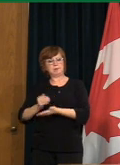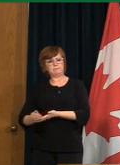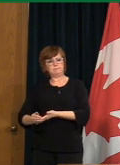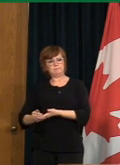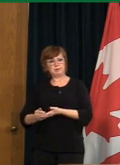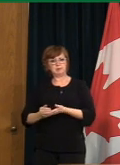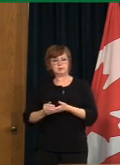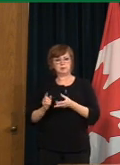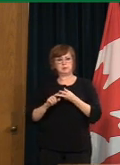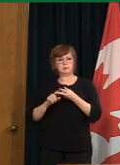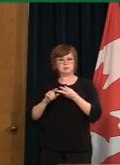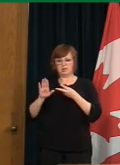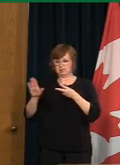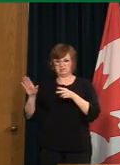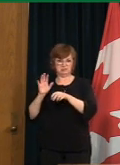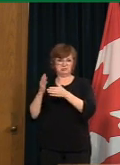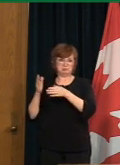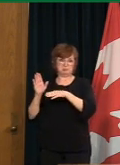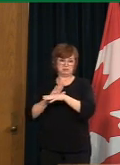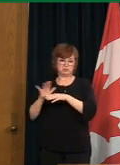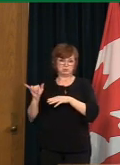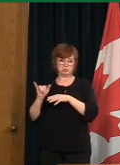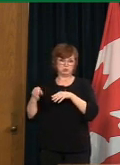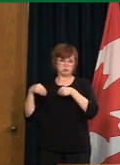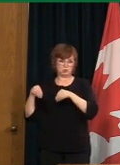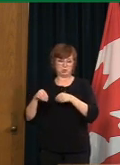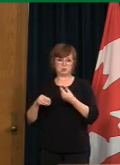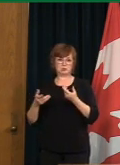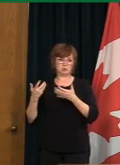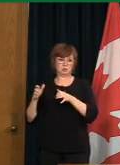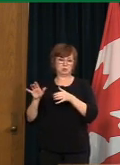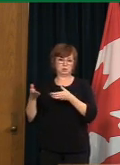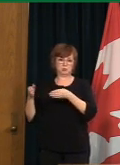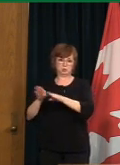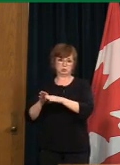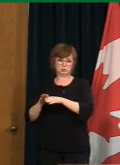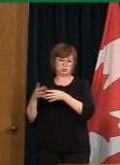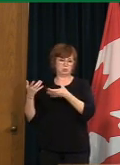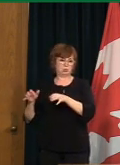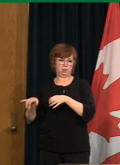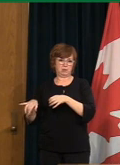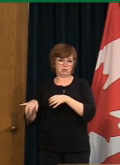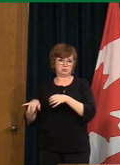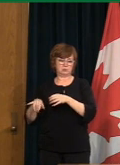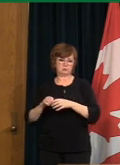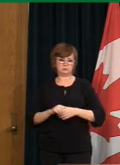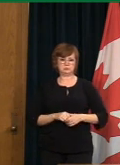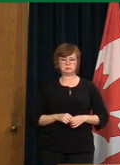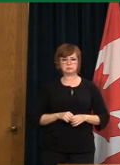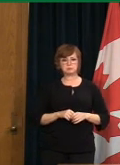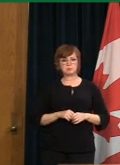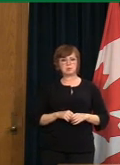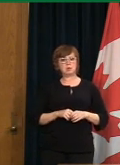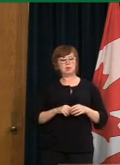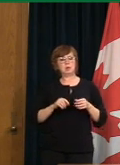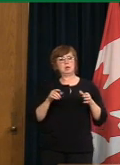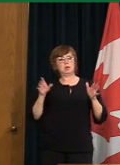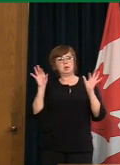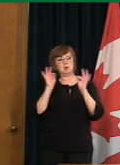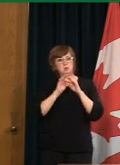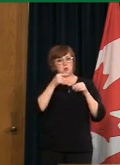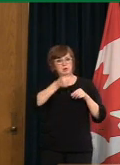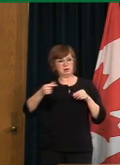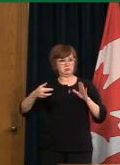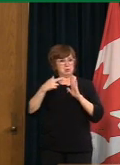livelihoods. The fact remains that regardless of what restrictions or closures a government puts in place, our best